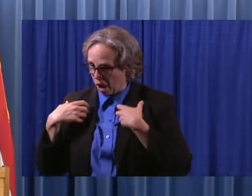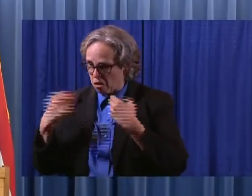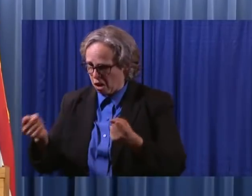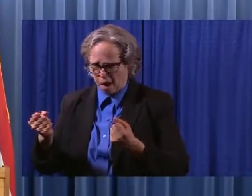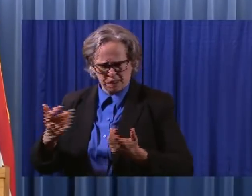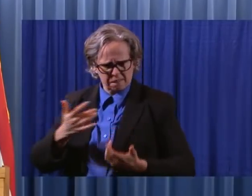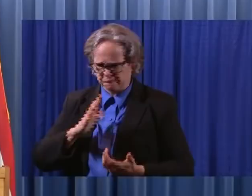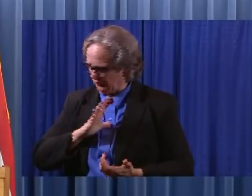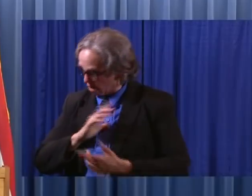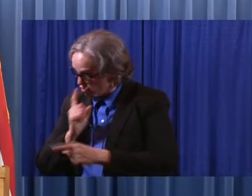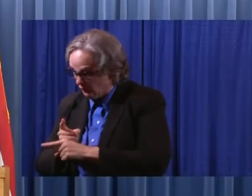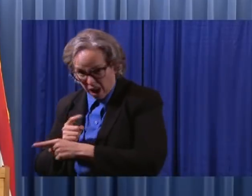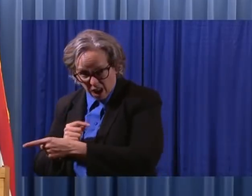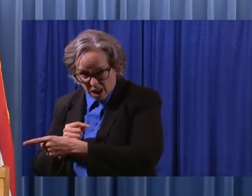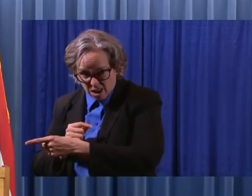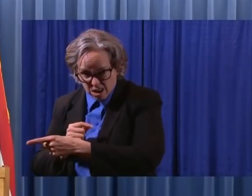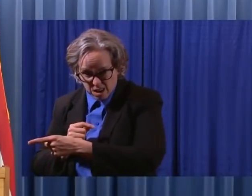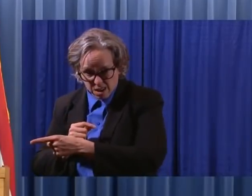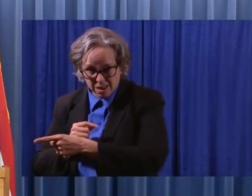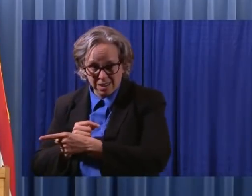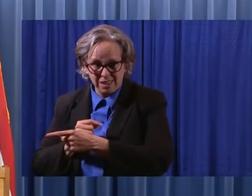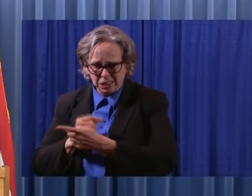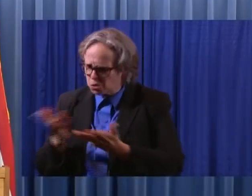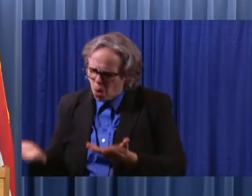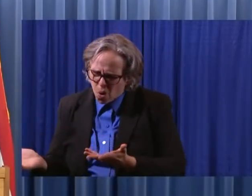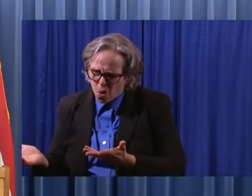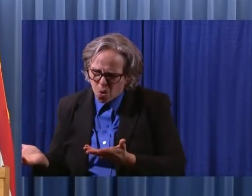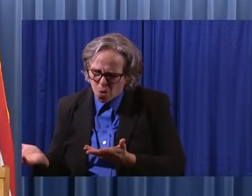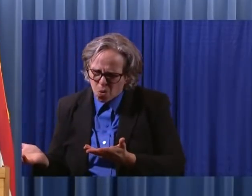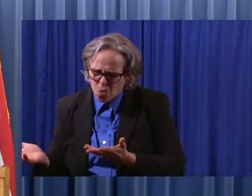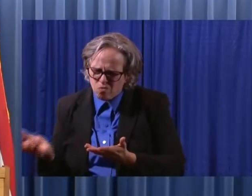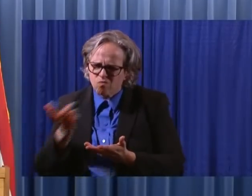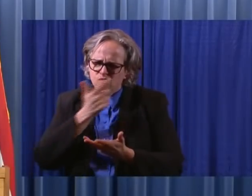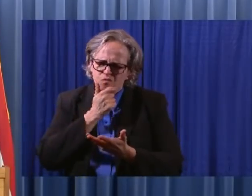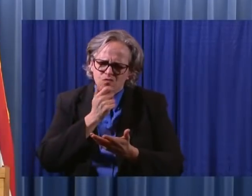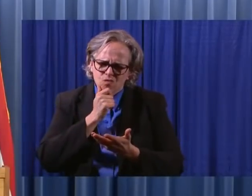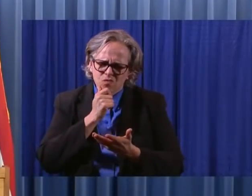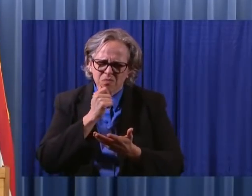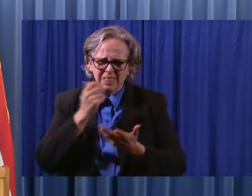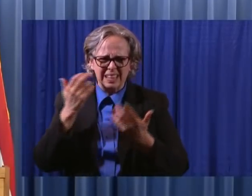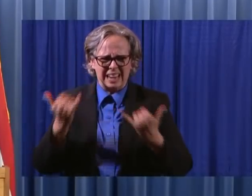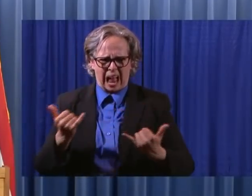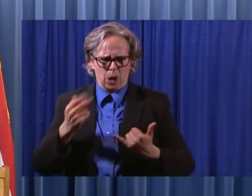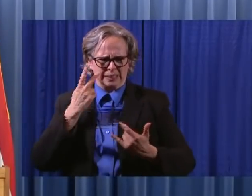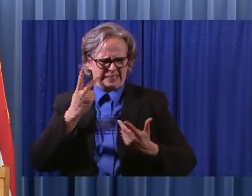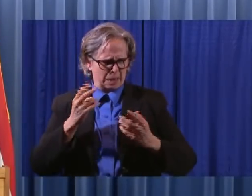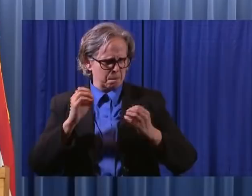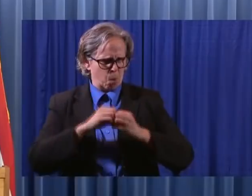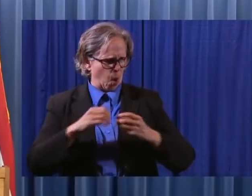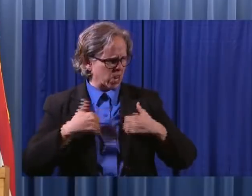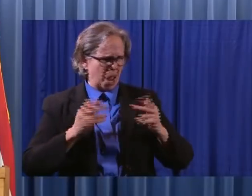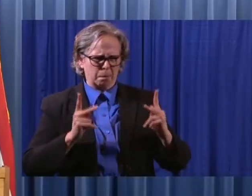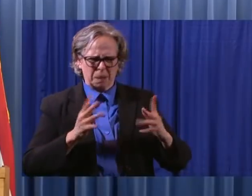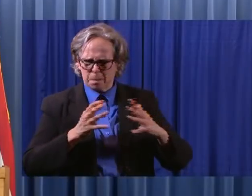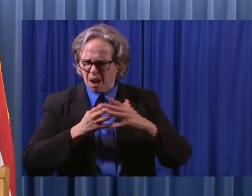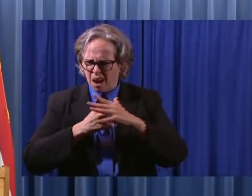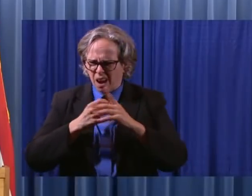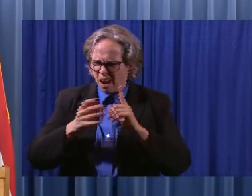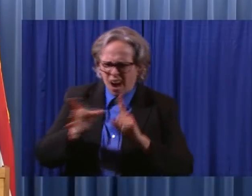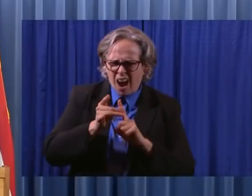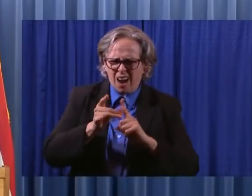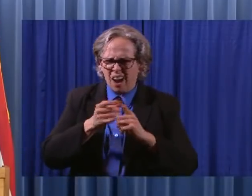What is the fear then of a lot of young people who are coming down with